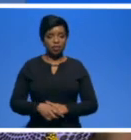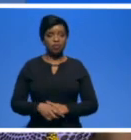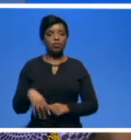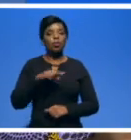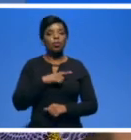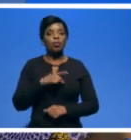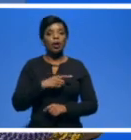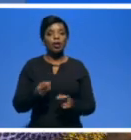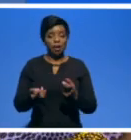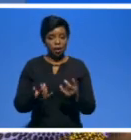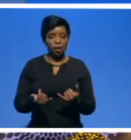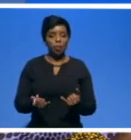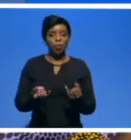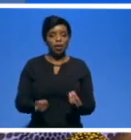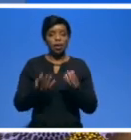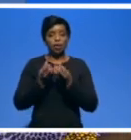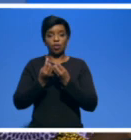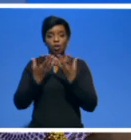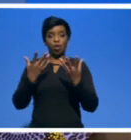now have a lot of women working.